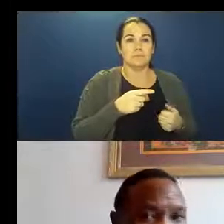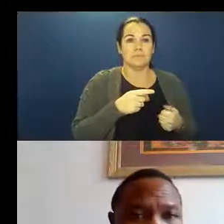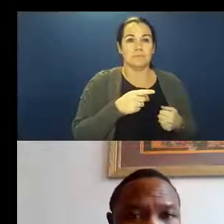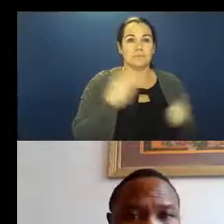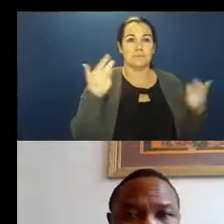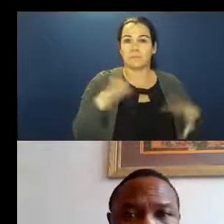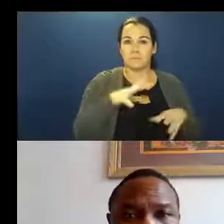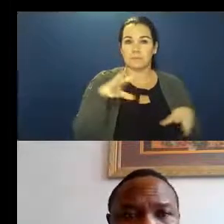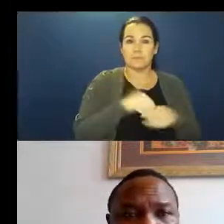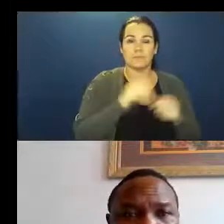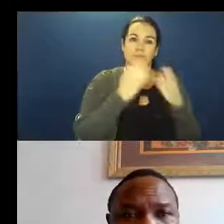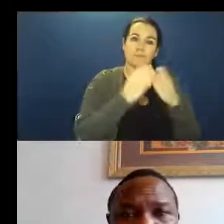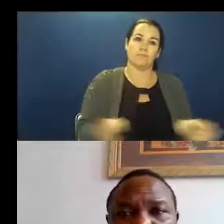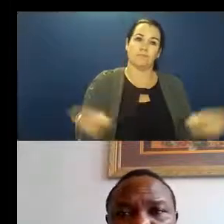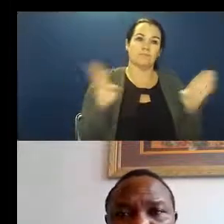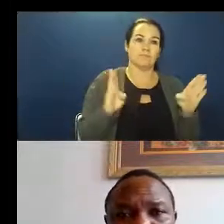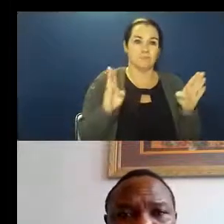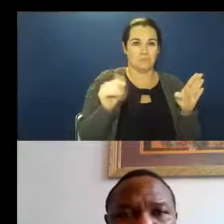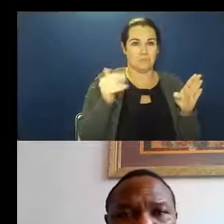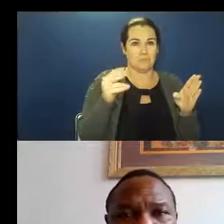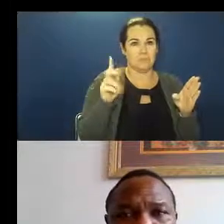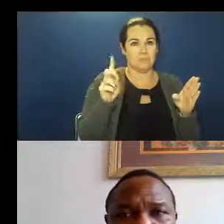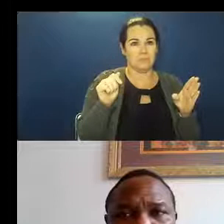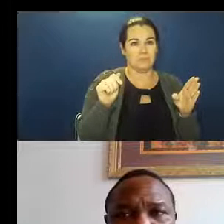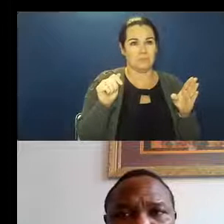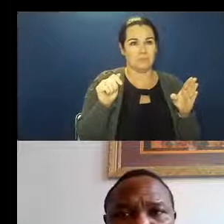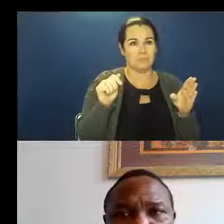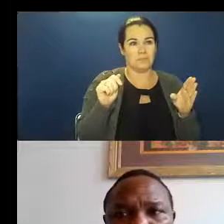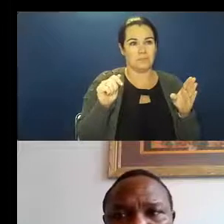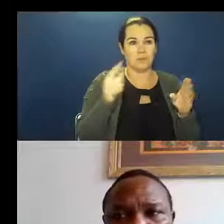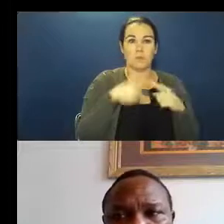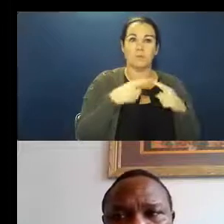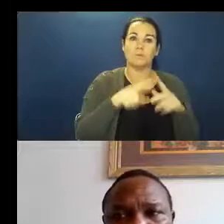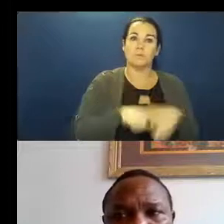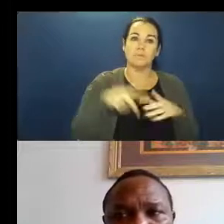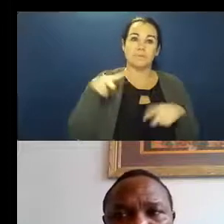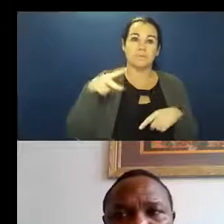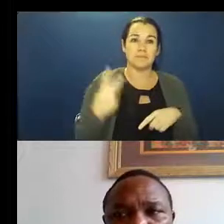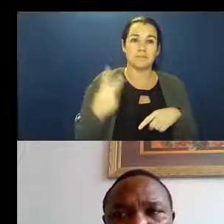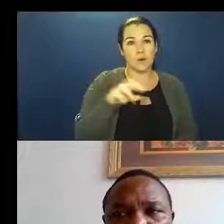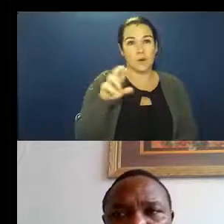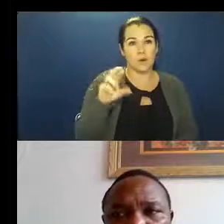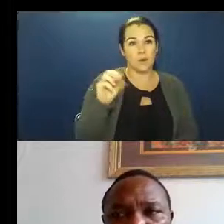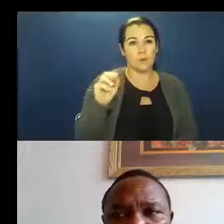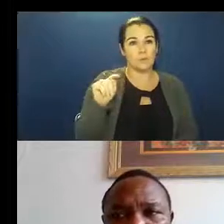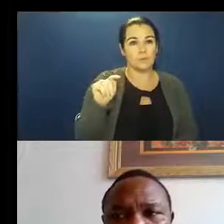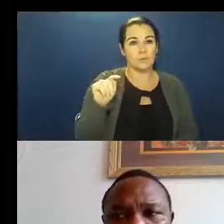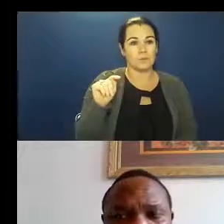broad research agenda when we started this second iteration of our RRTC. But as you